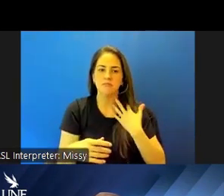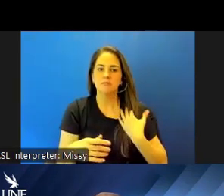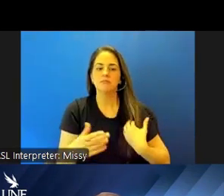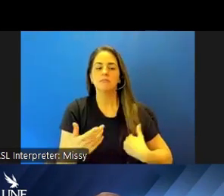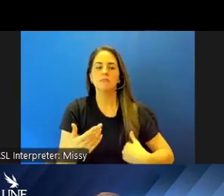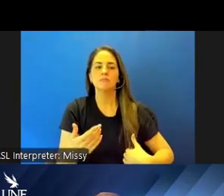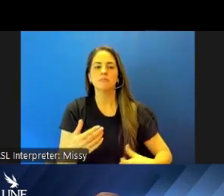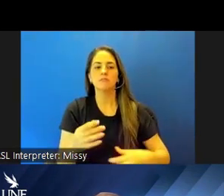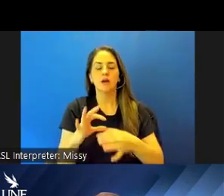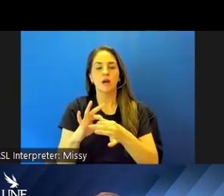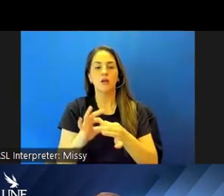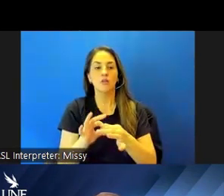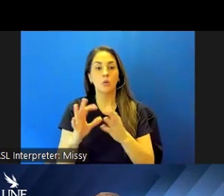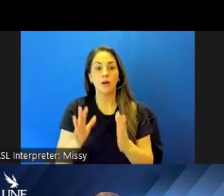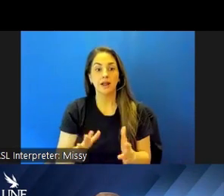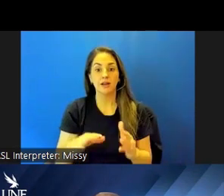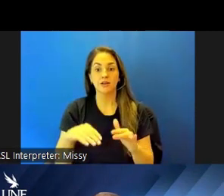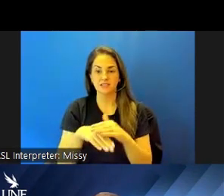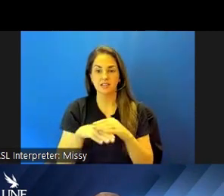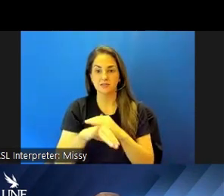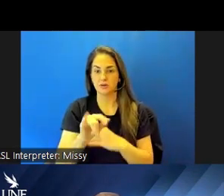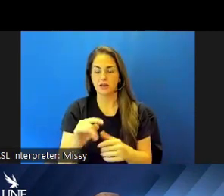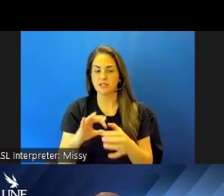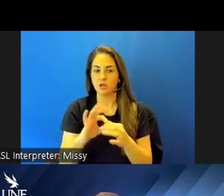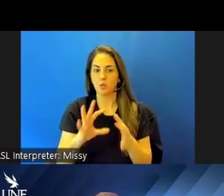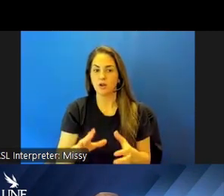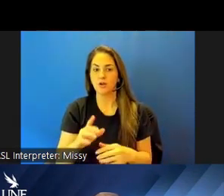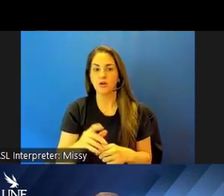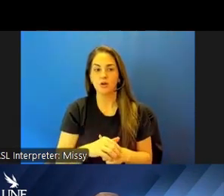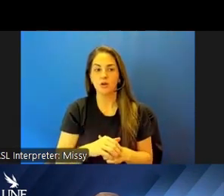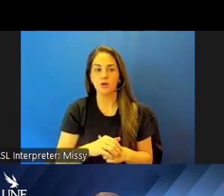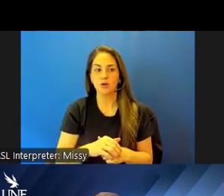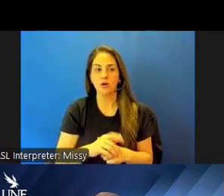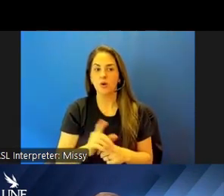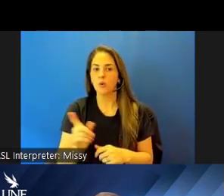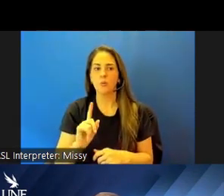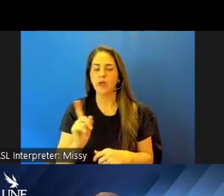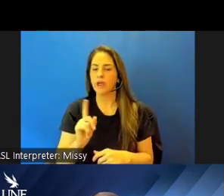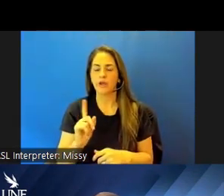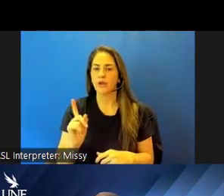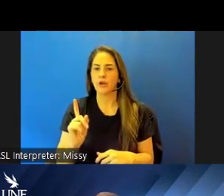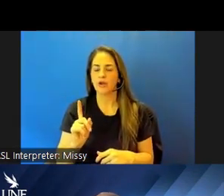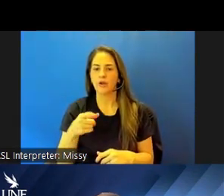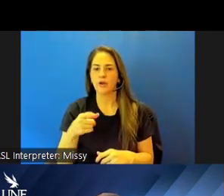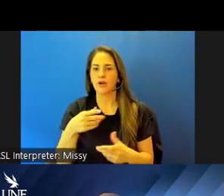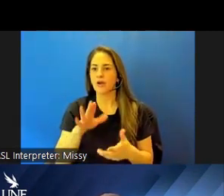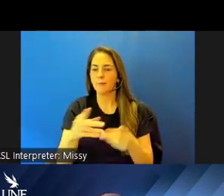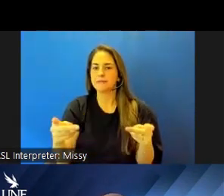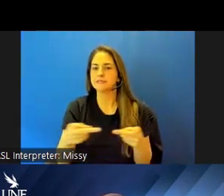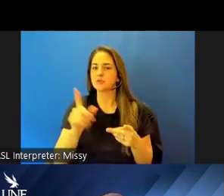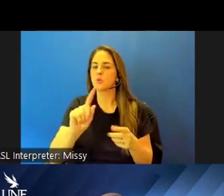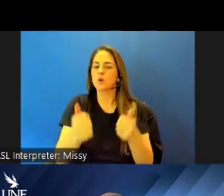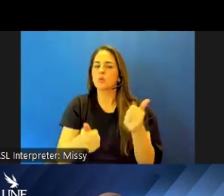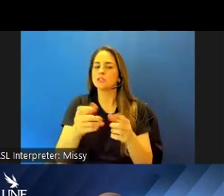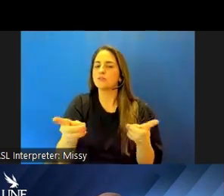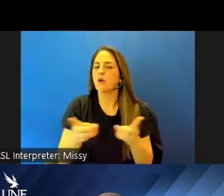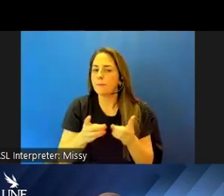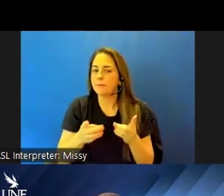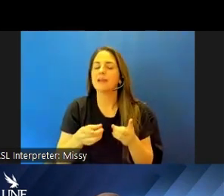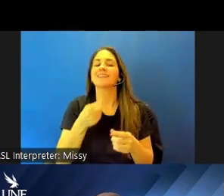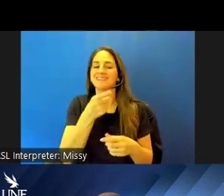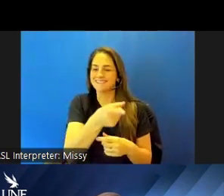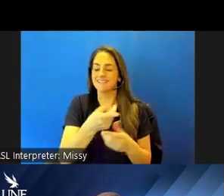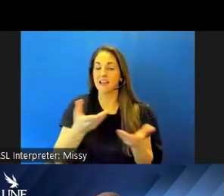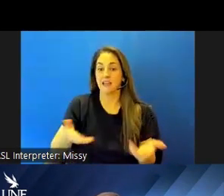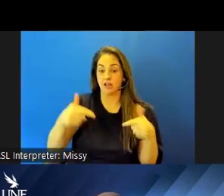where the accessible IT coordinator role lives throughout our system. And I just thought this was, just interesting information. So here at